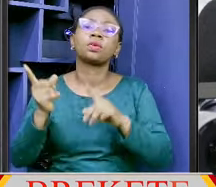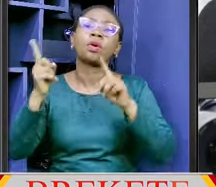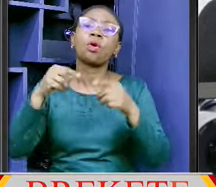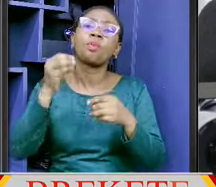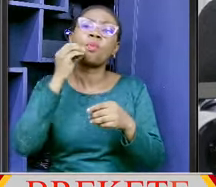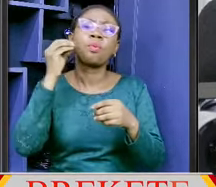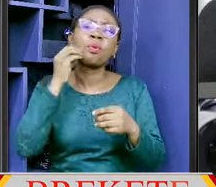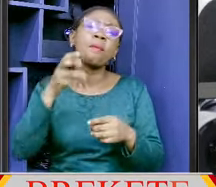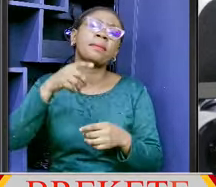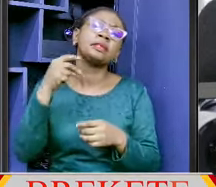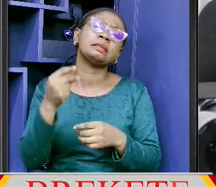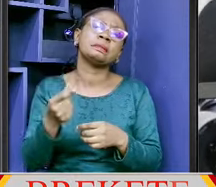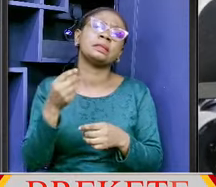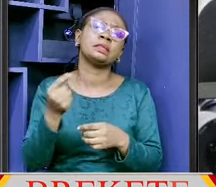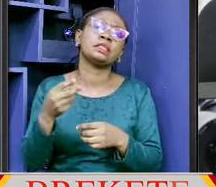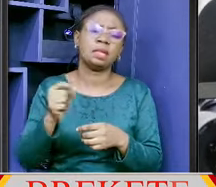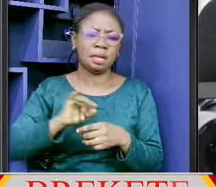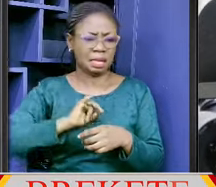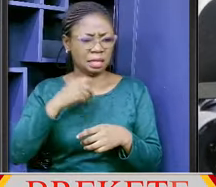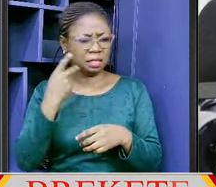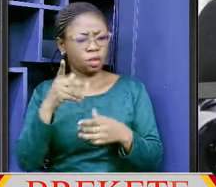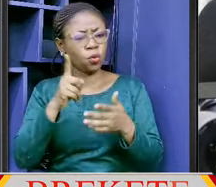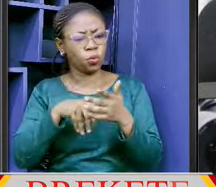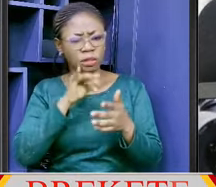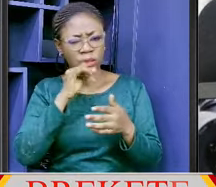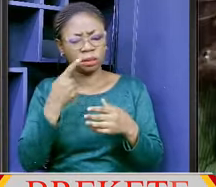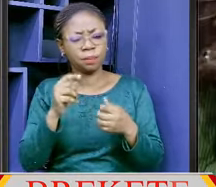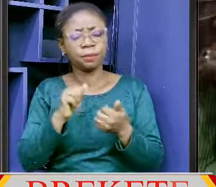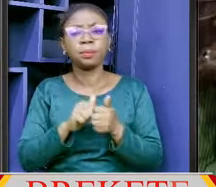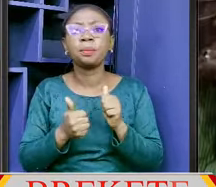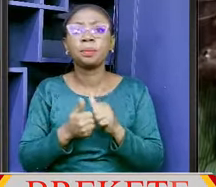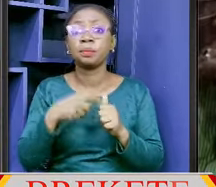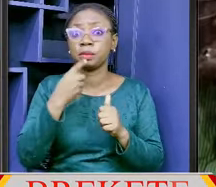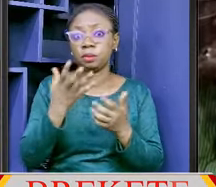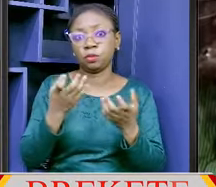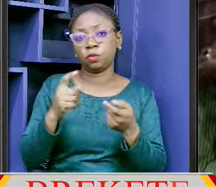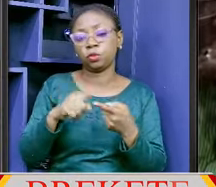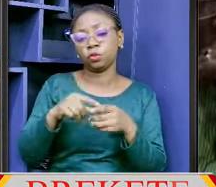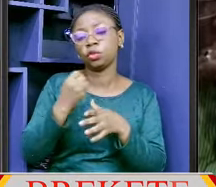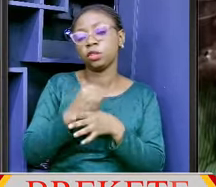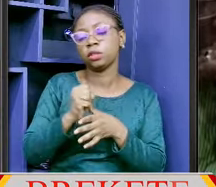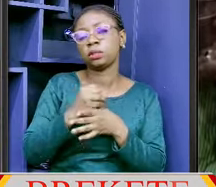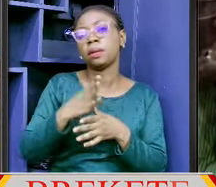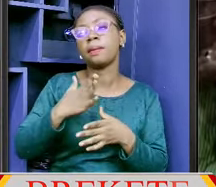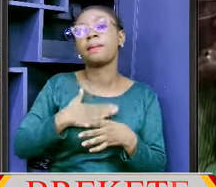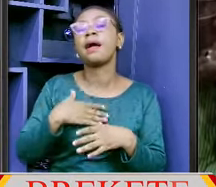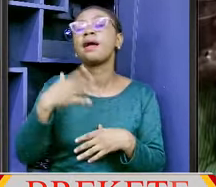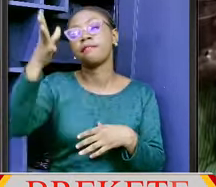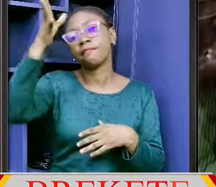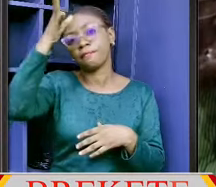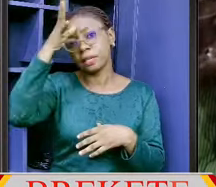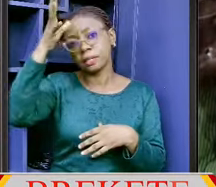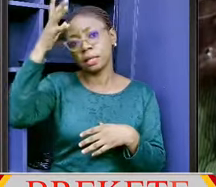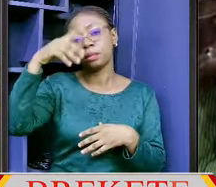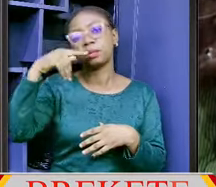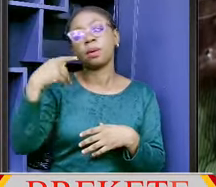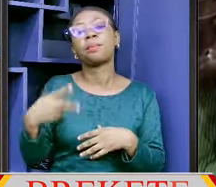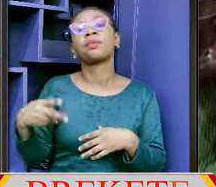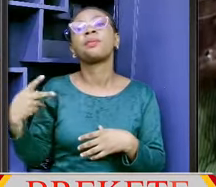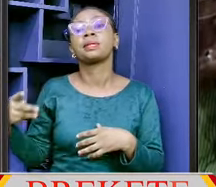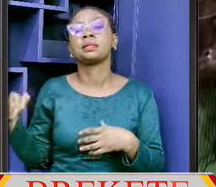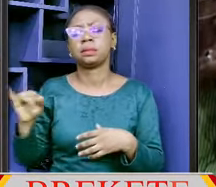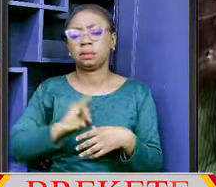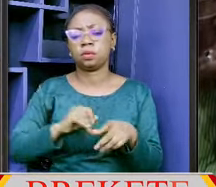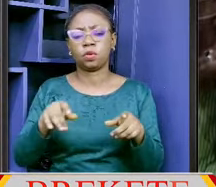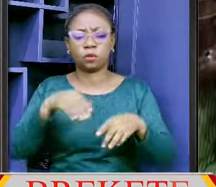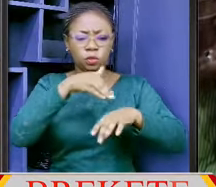home immediately. I said, what is the problem? He said, I want to share my father's property. And he also